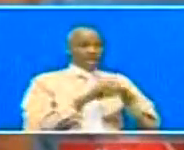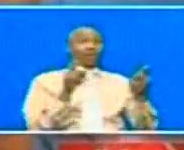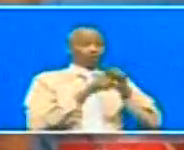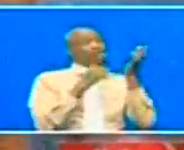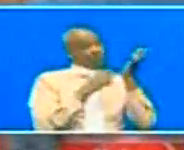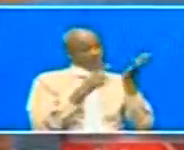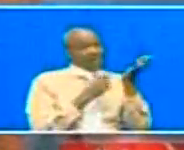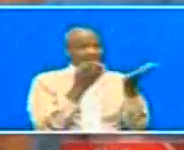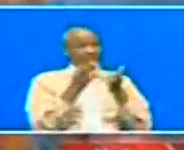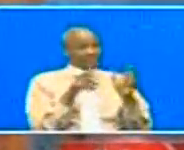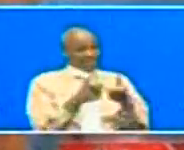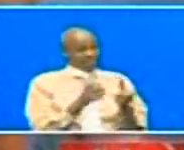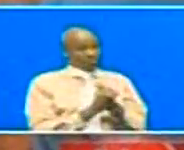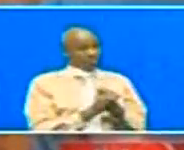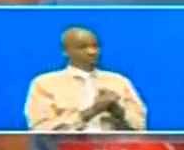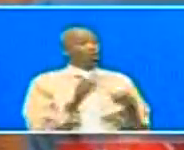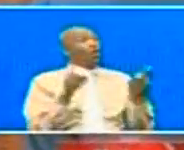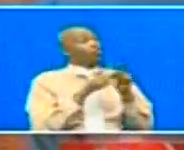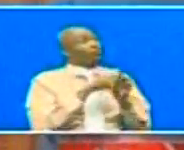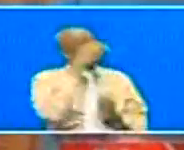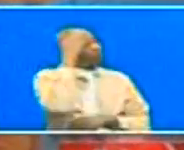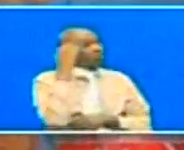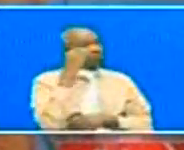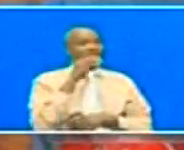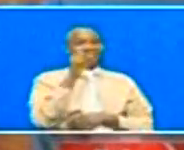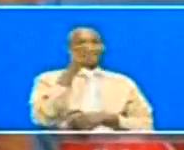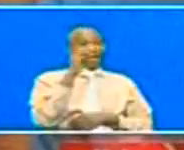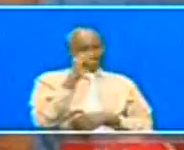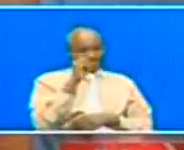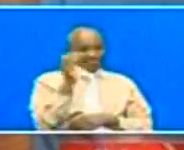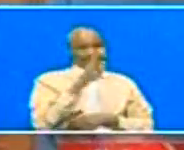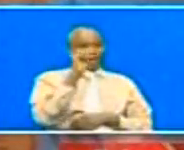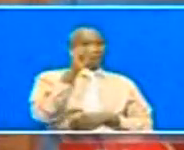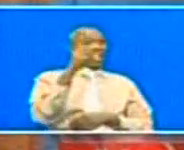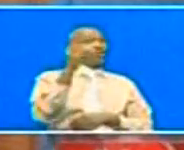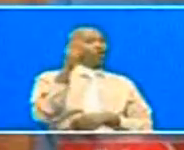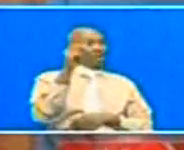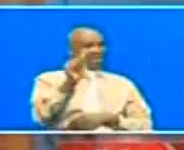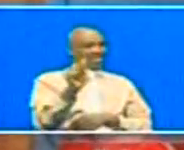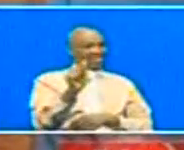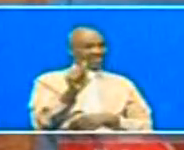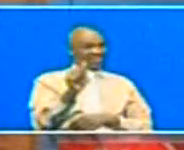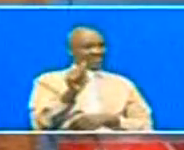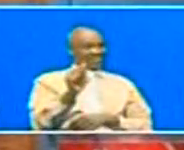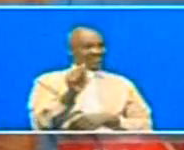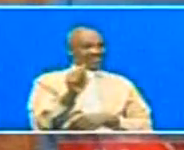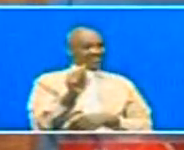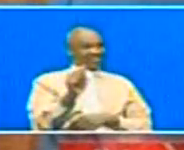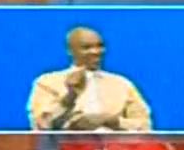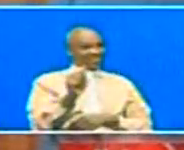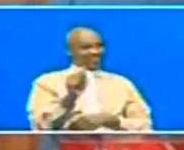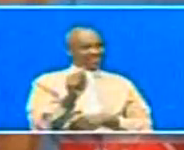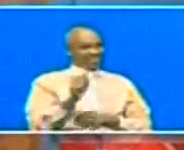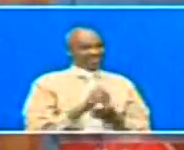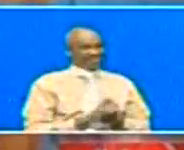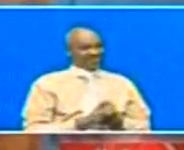service now with people. Okay, I was also forgetting Sam Madoka. Oh, the mighty Smeks. The mighty Smeks.